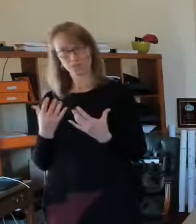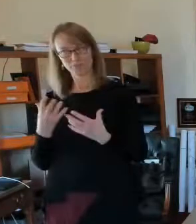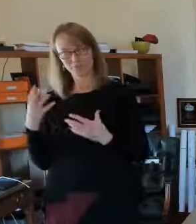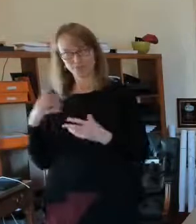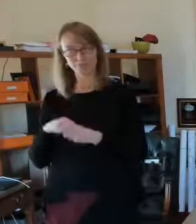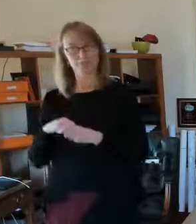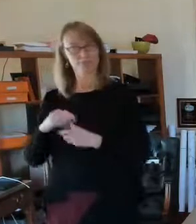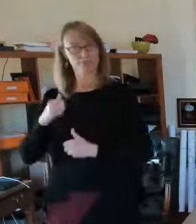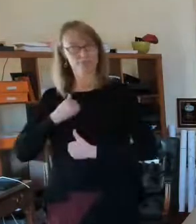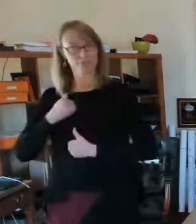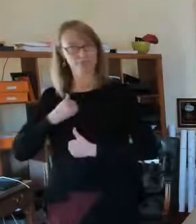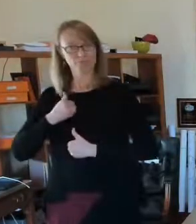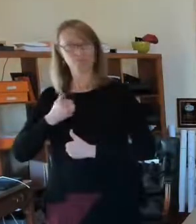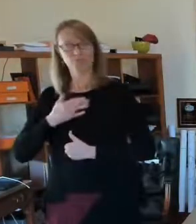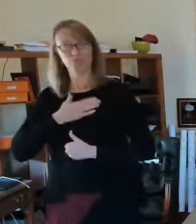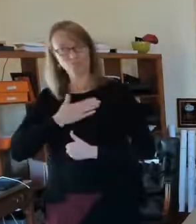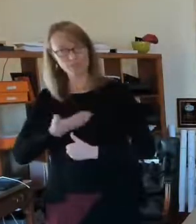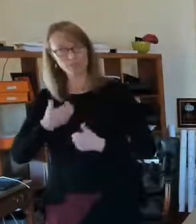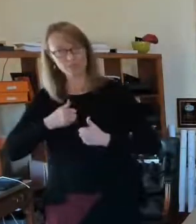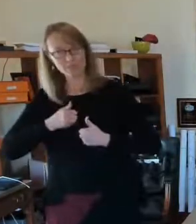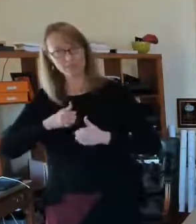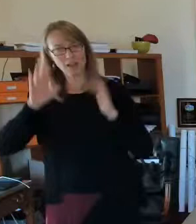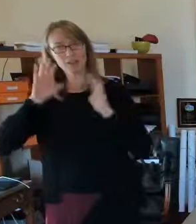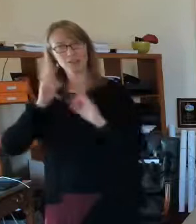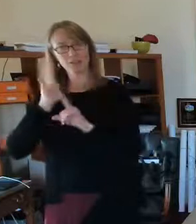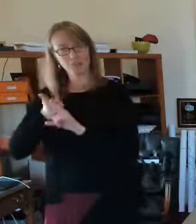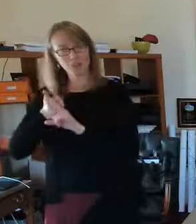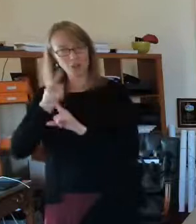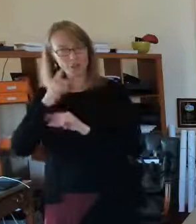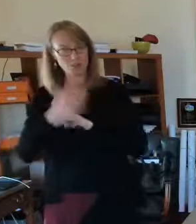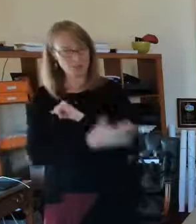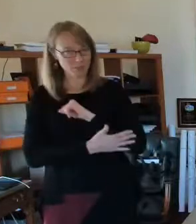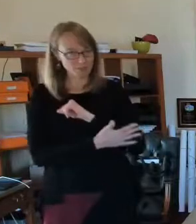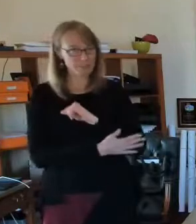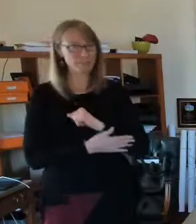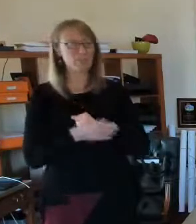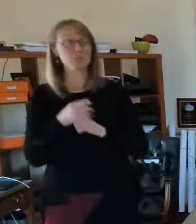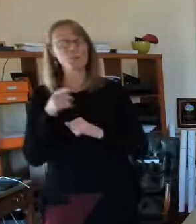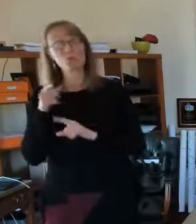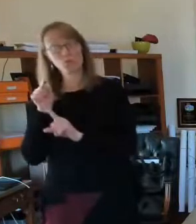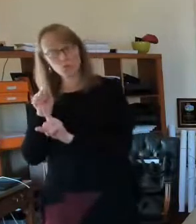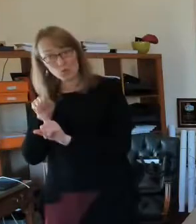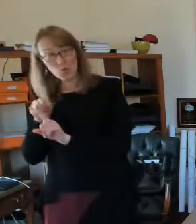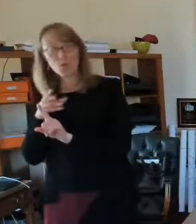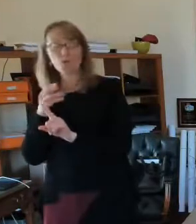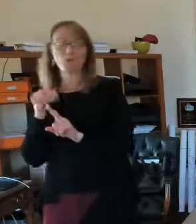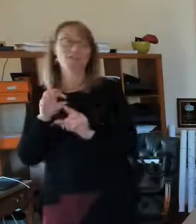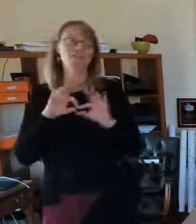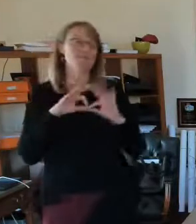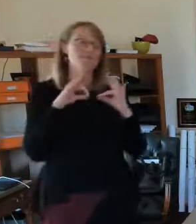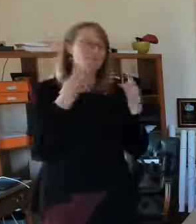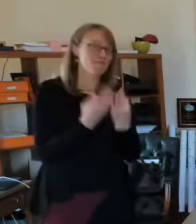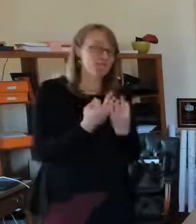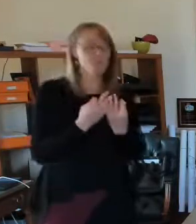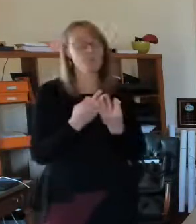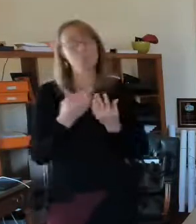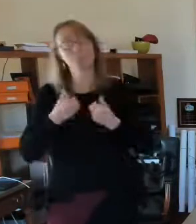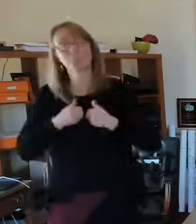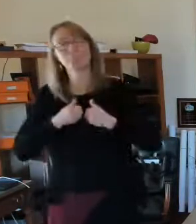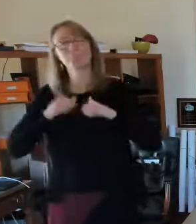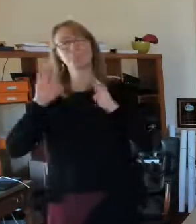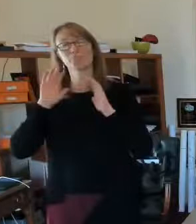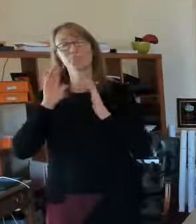your families have made and are making, and just want to say how much we appreciate that.